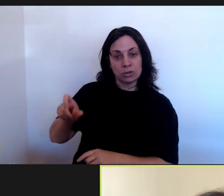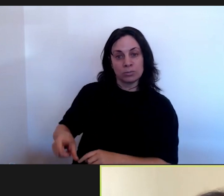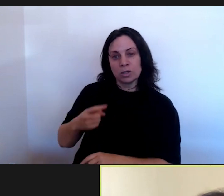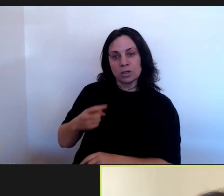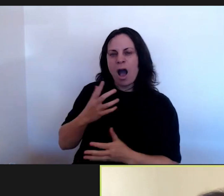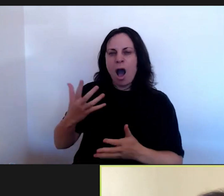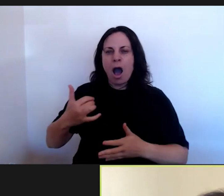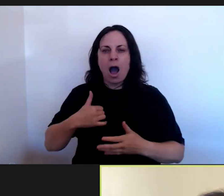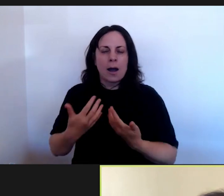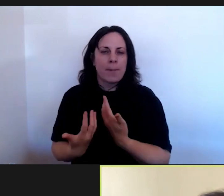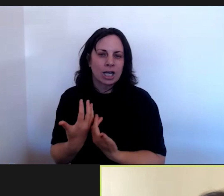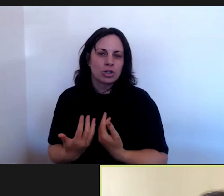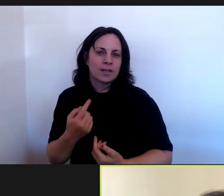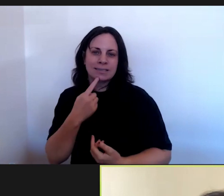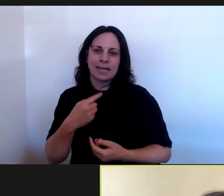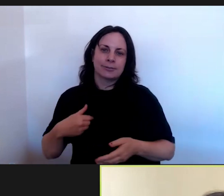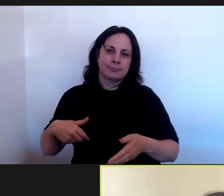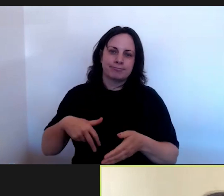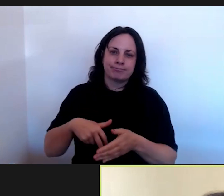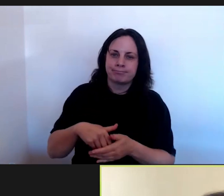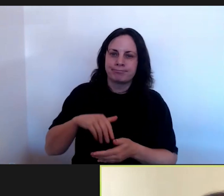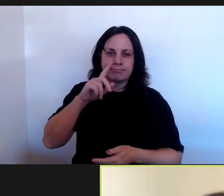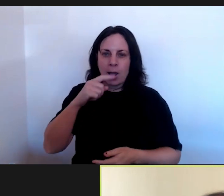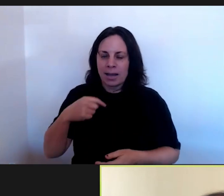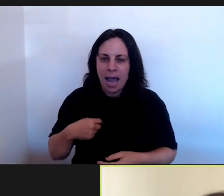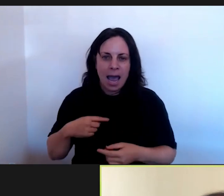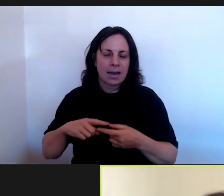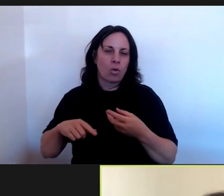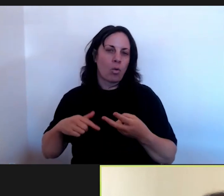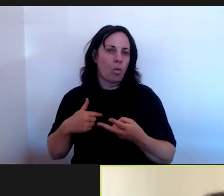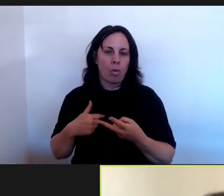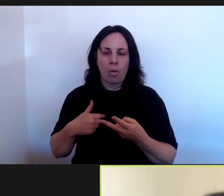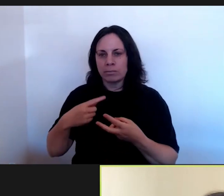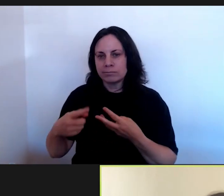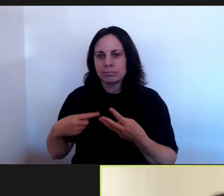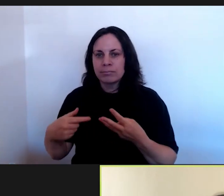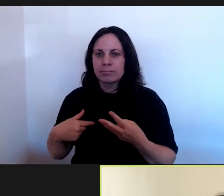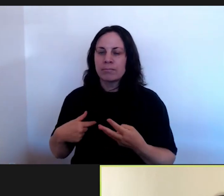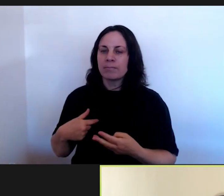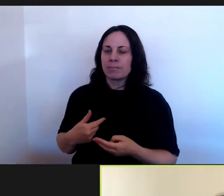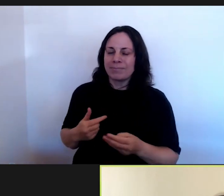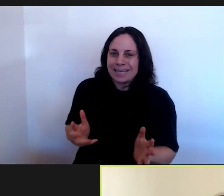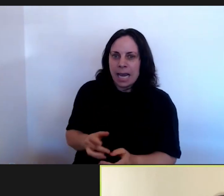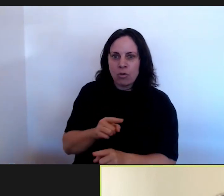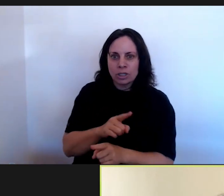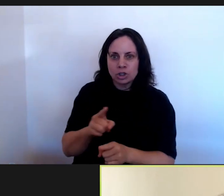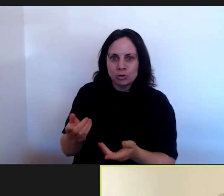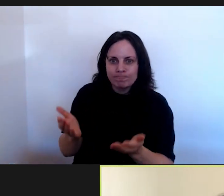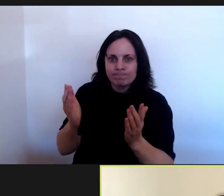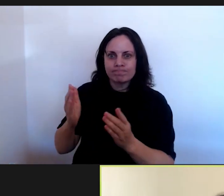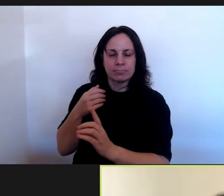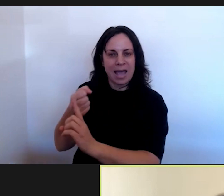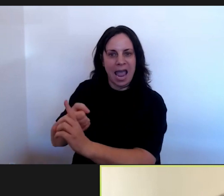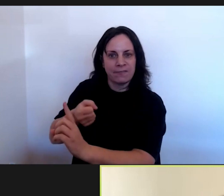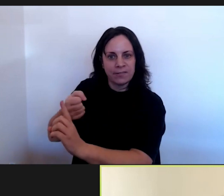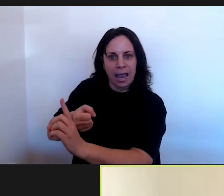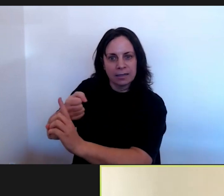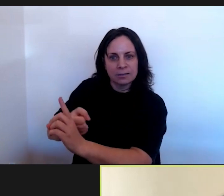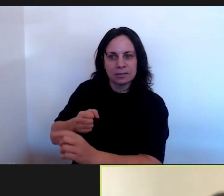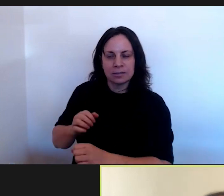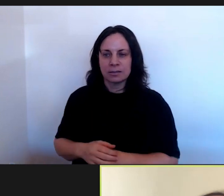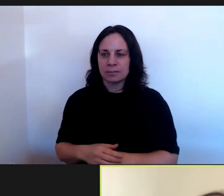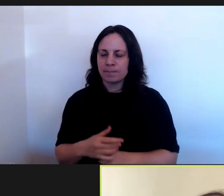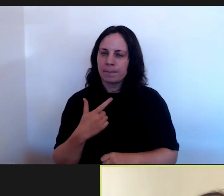policy is not allowing me to do that. I will encourage you to advocate if you can be flexible a little bit, because one time I remember I was talking about, can you